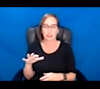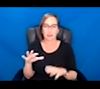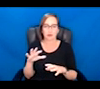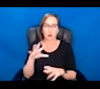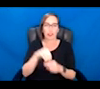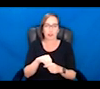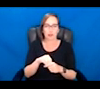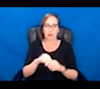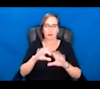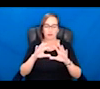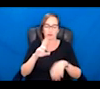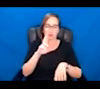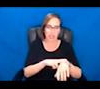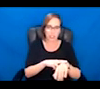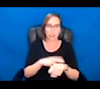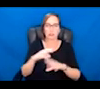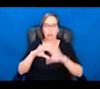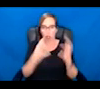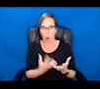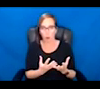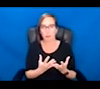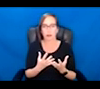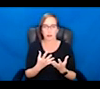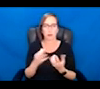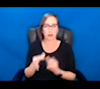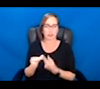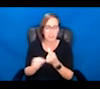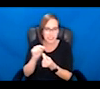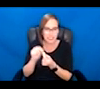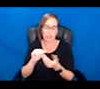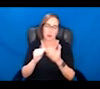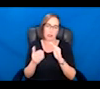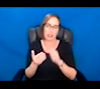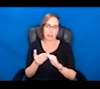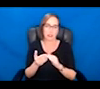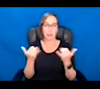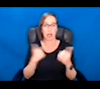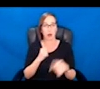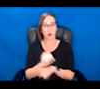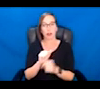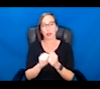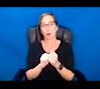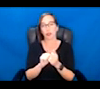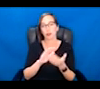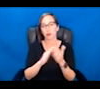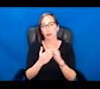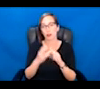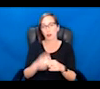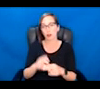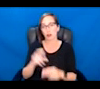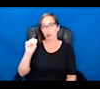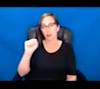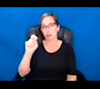but in the globe, but also particular communities. I'm now working with a community called Sand